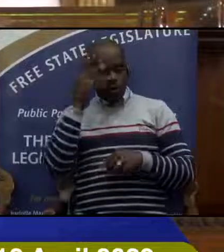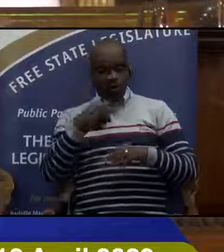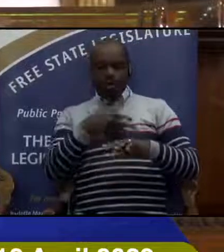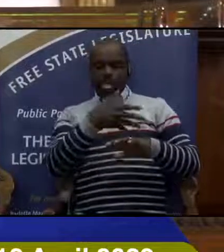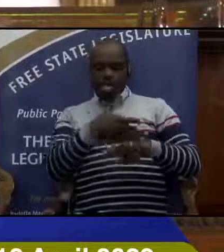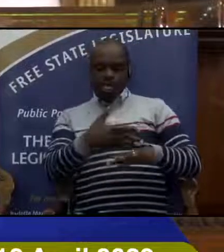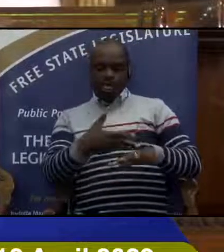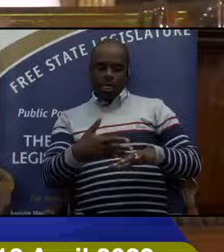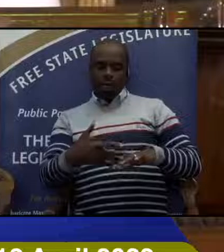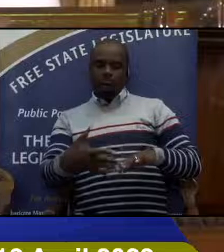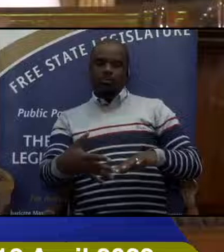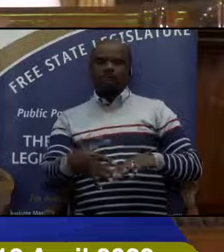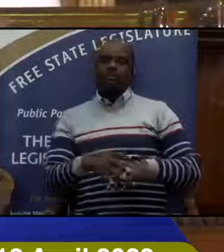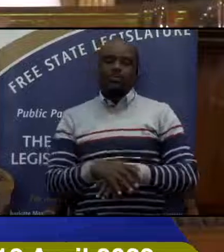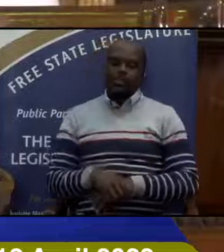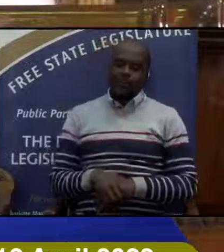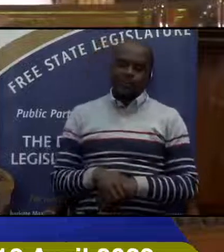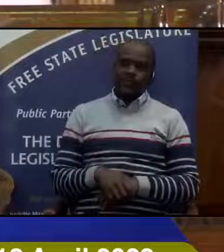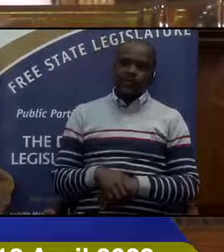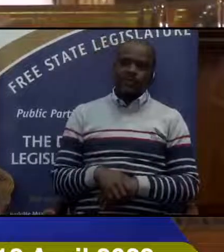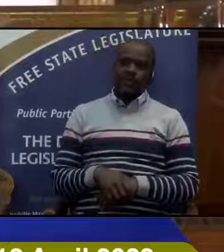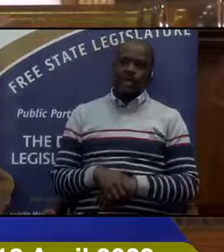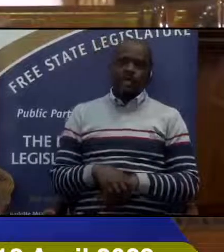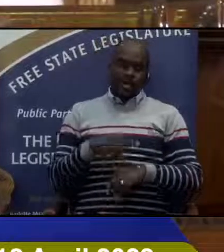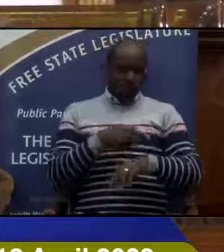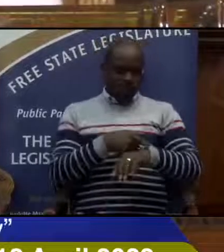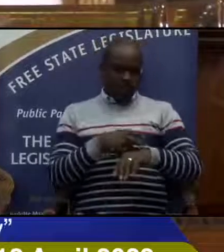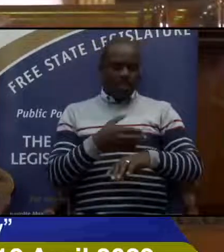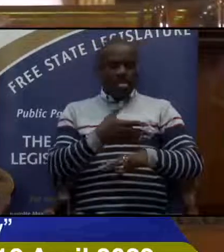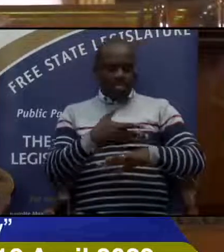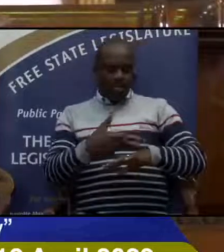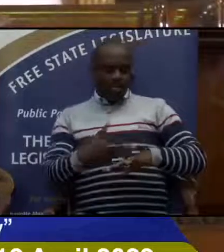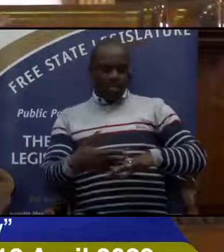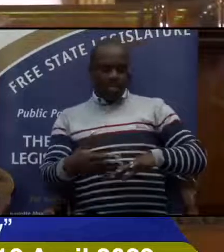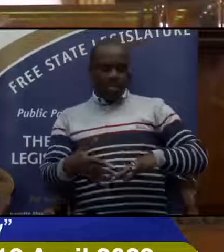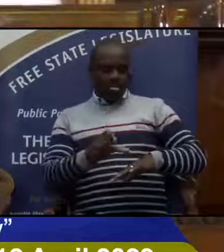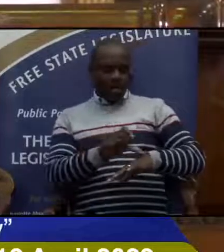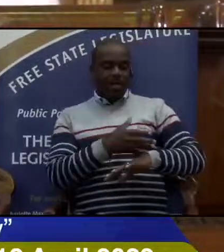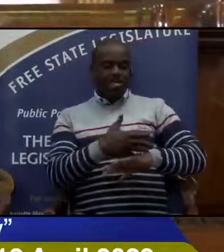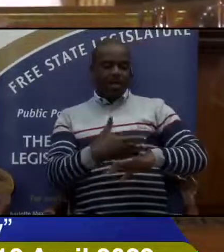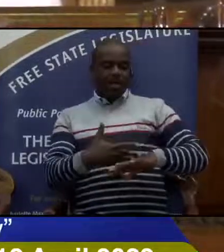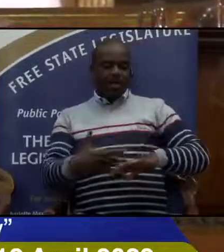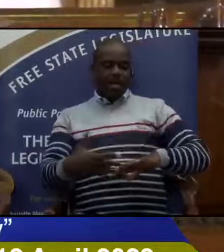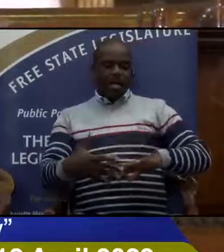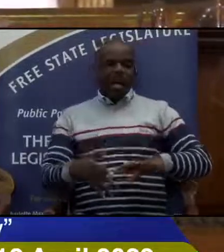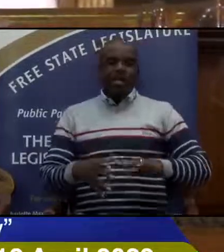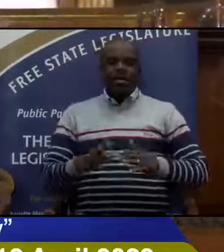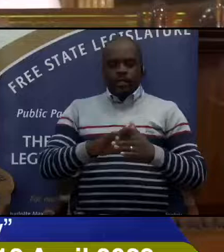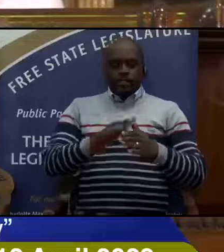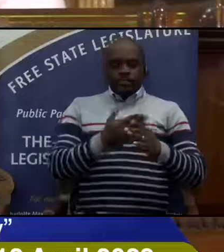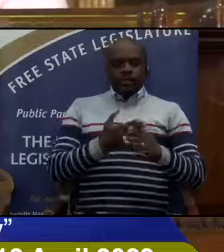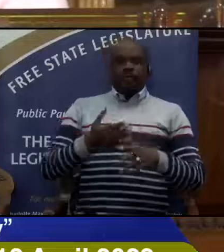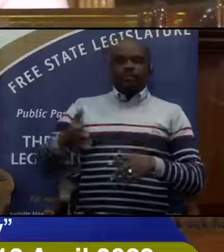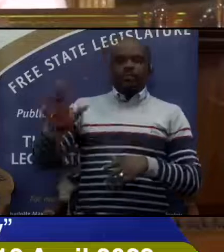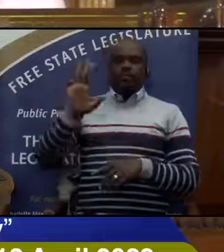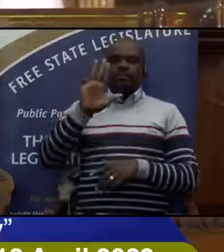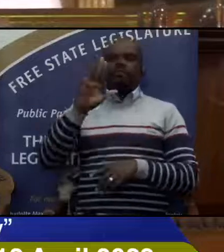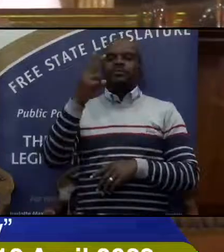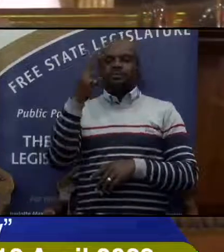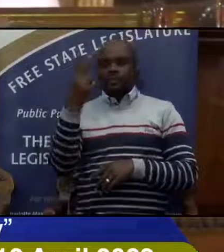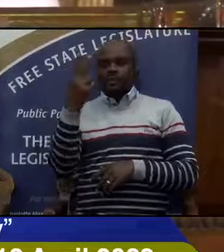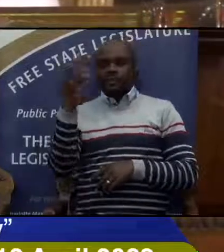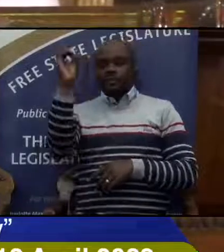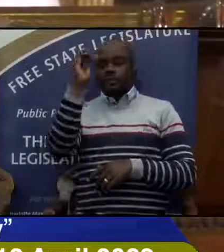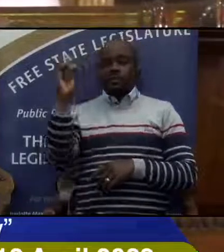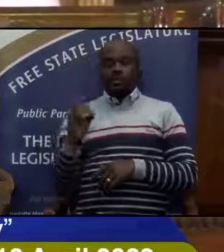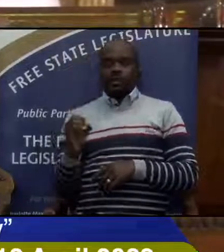gaping. The wounds are still gaping because 92% of the land is still in the hands of the